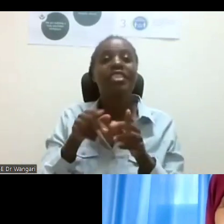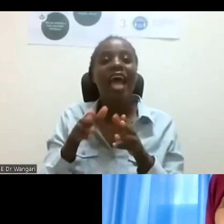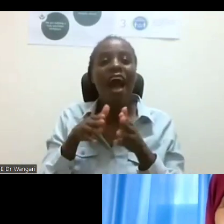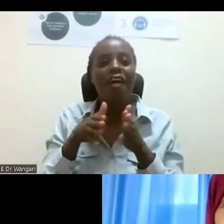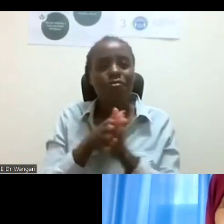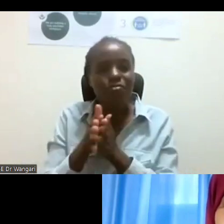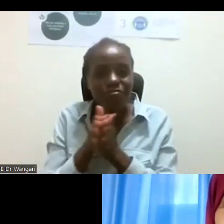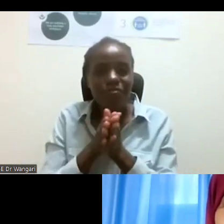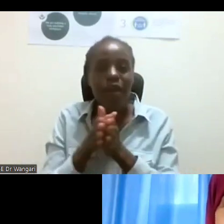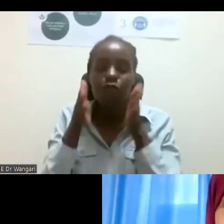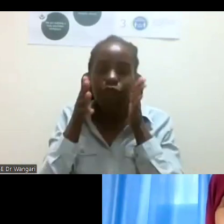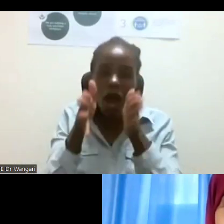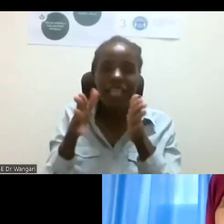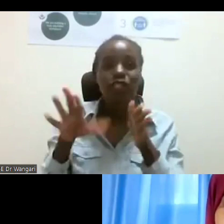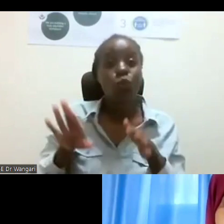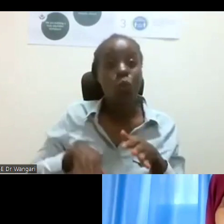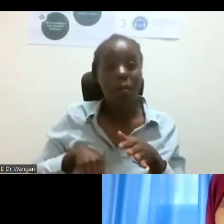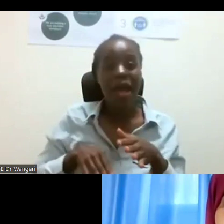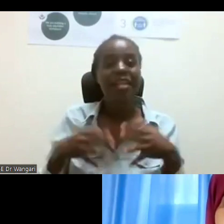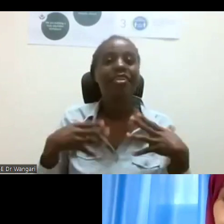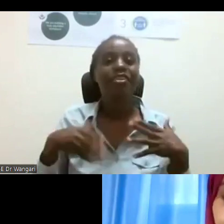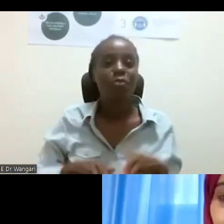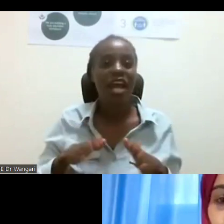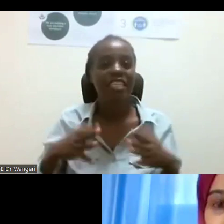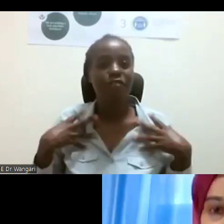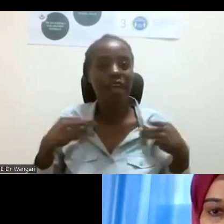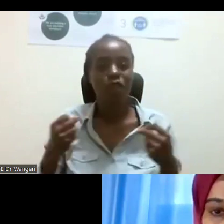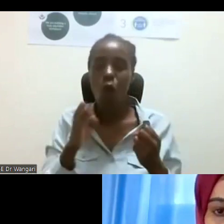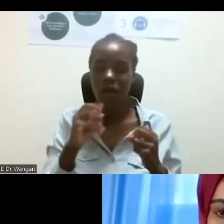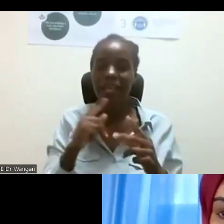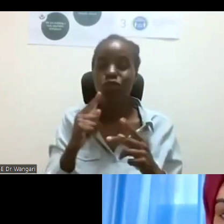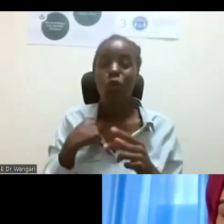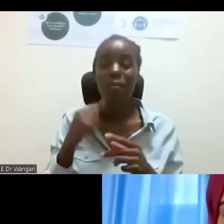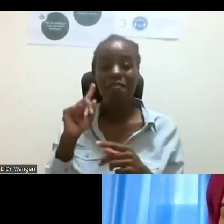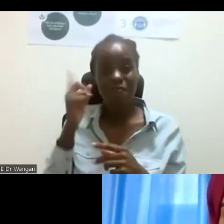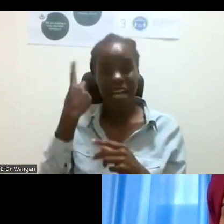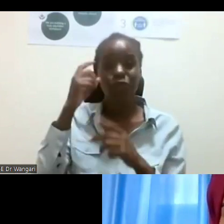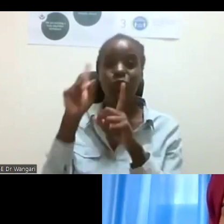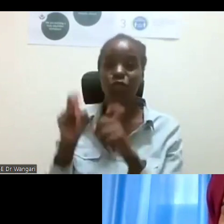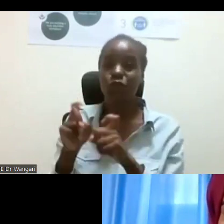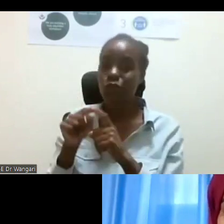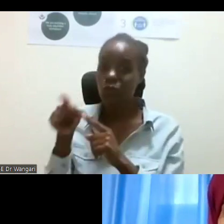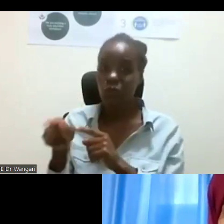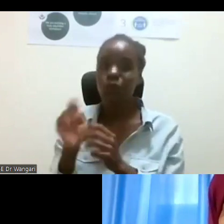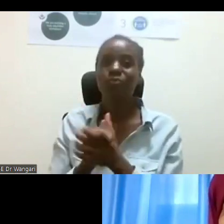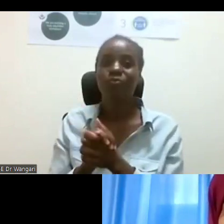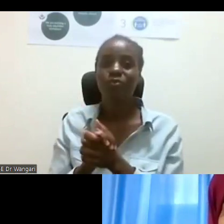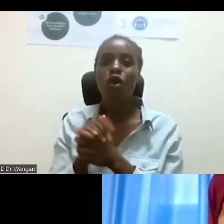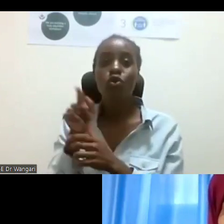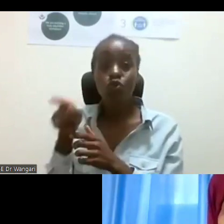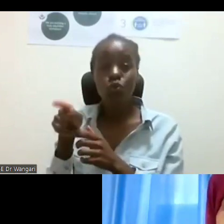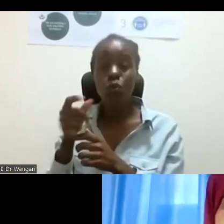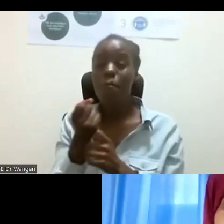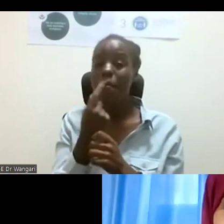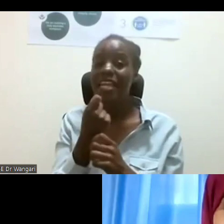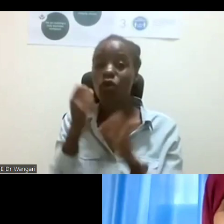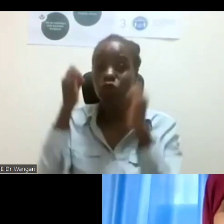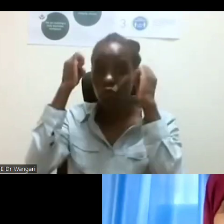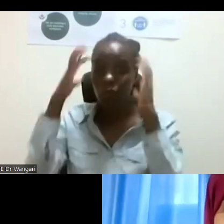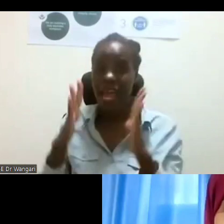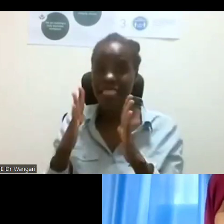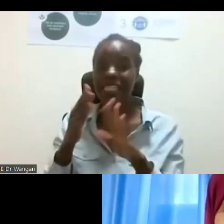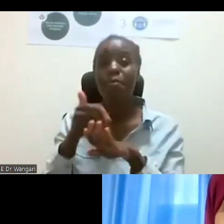reproductive health. So Elishua, my first question to you is, as a pre-service medical student, what